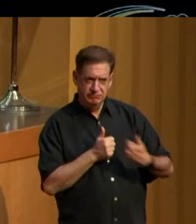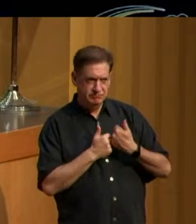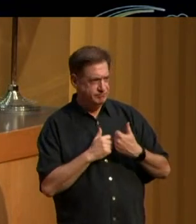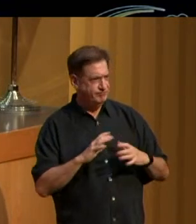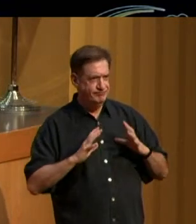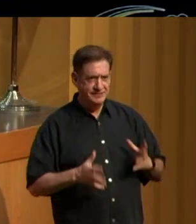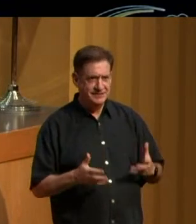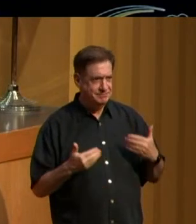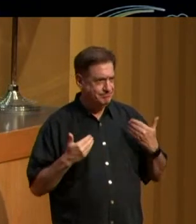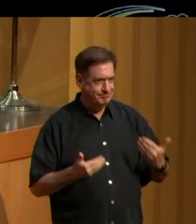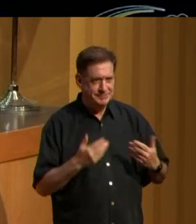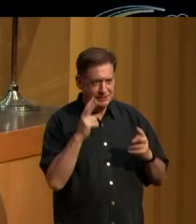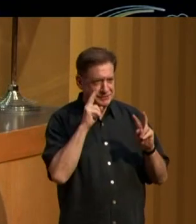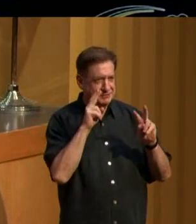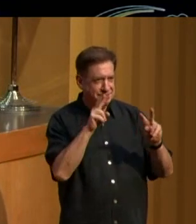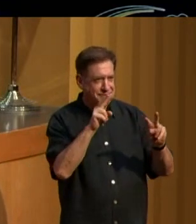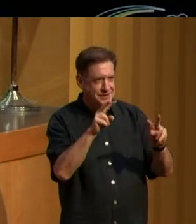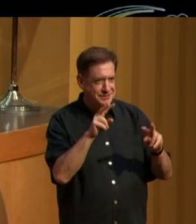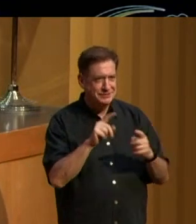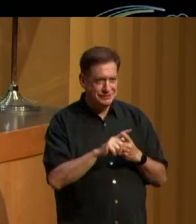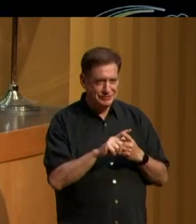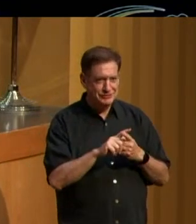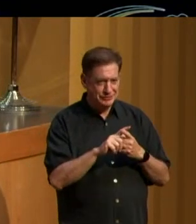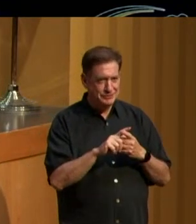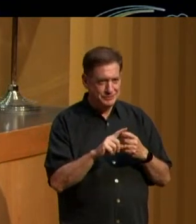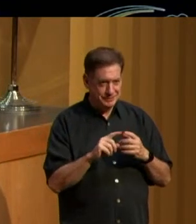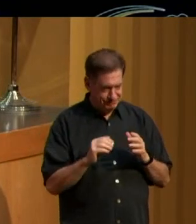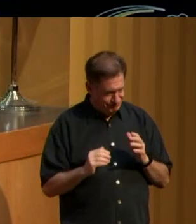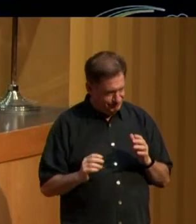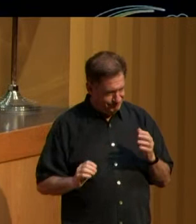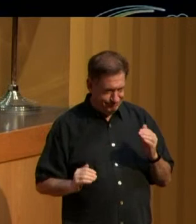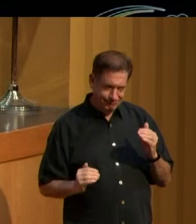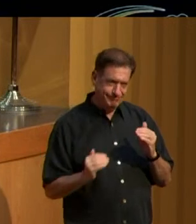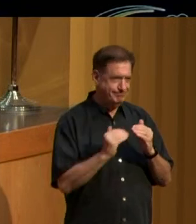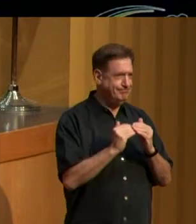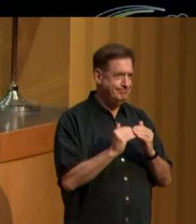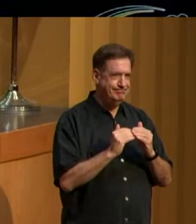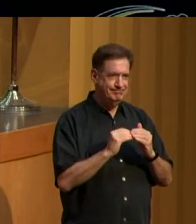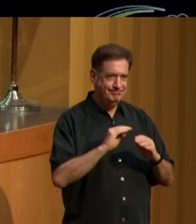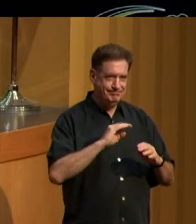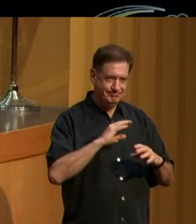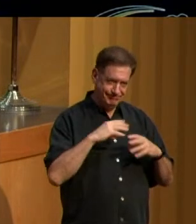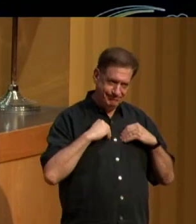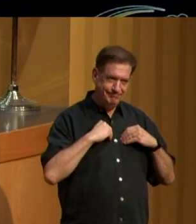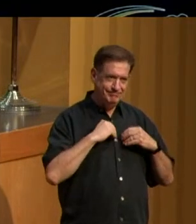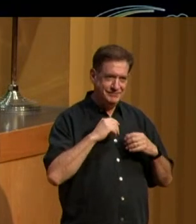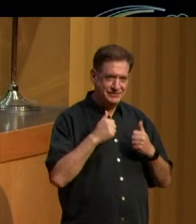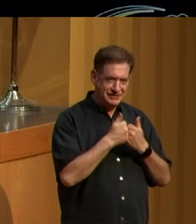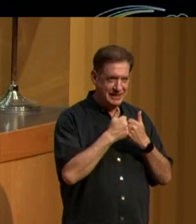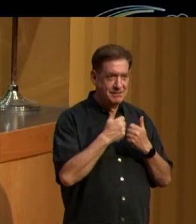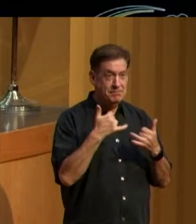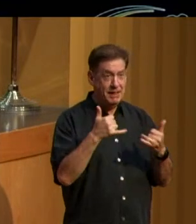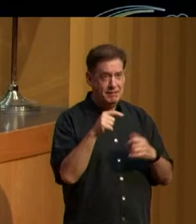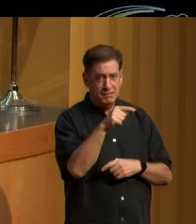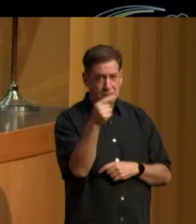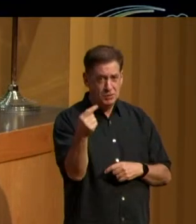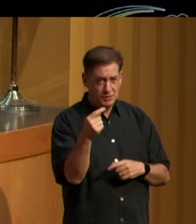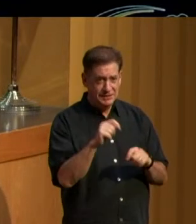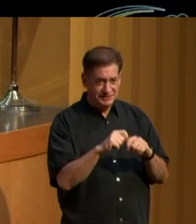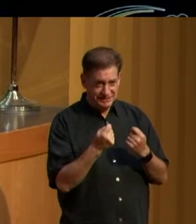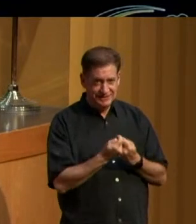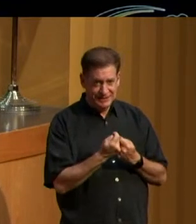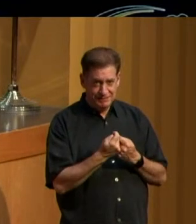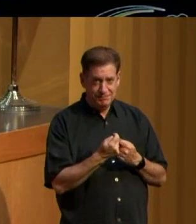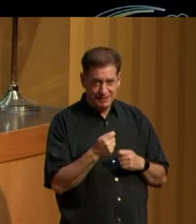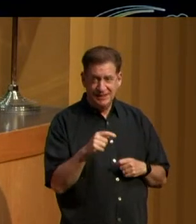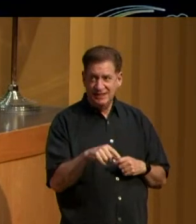looking forward to rising up and meeting the challenges that it takes to play as the #1 team and have everybody chase you